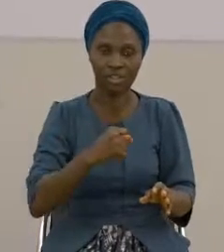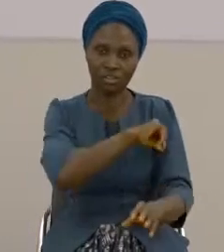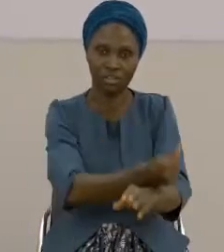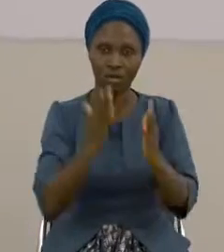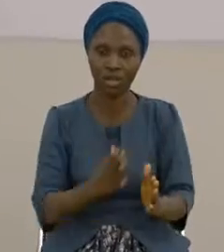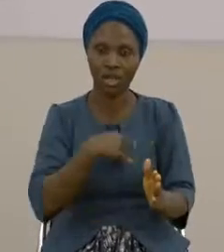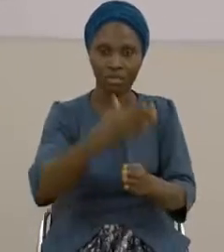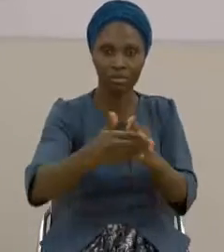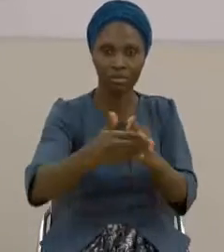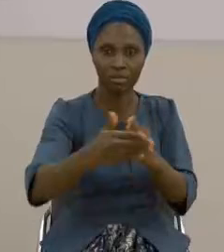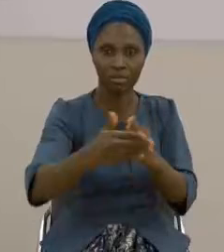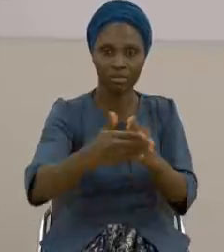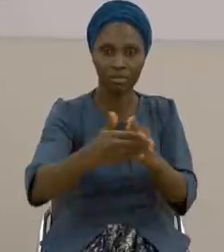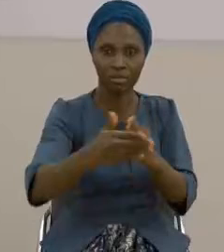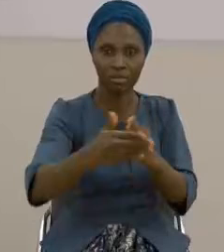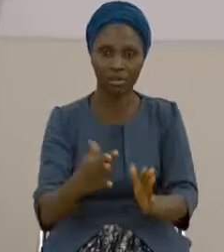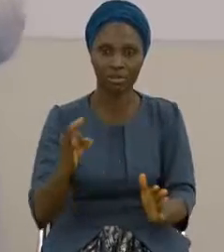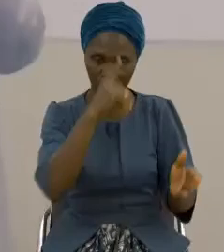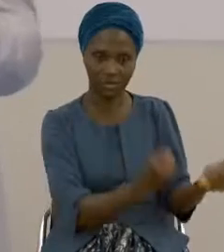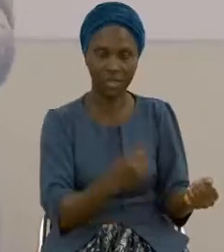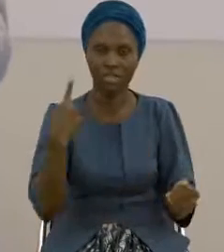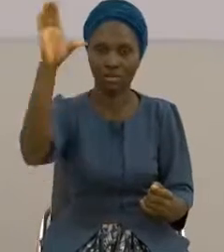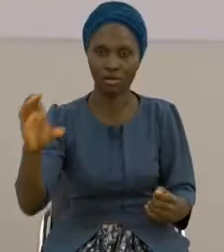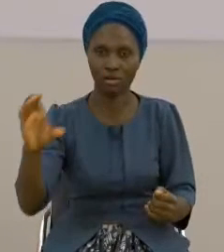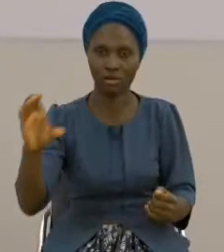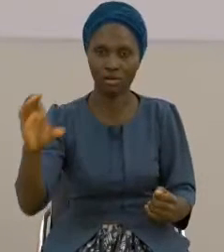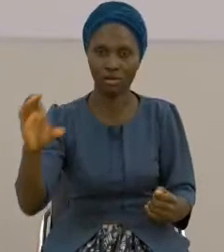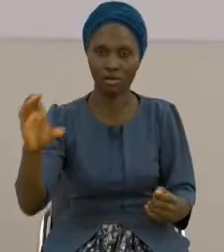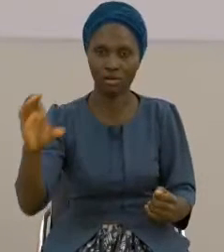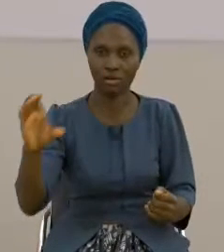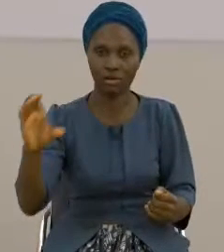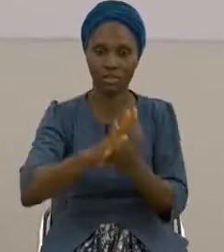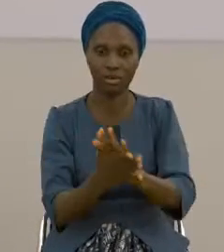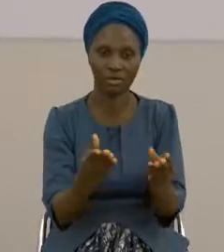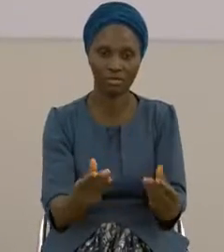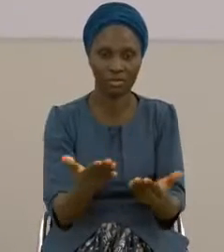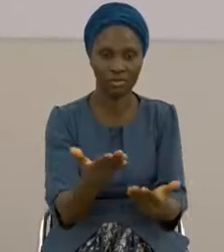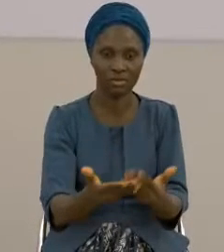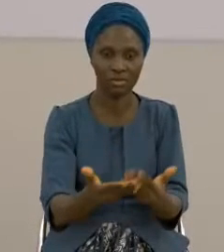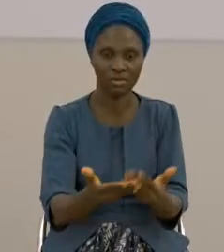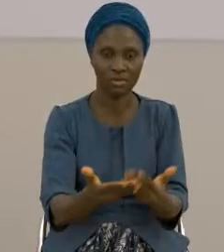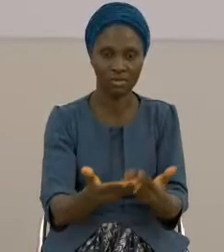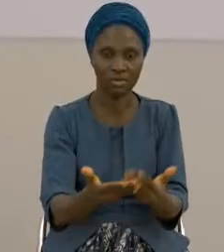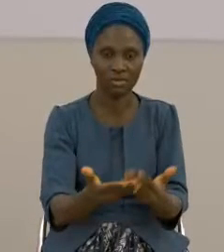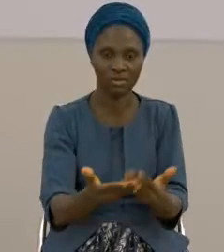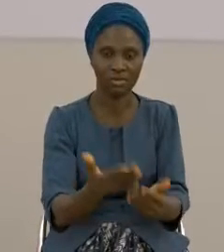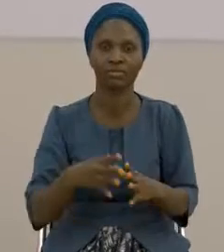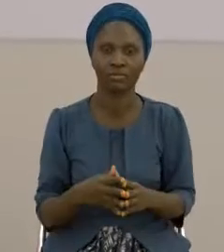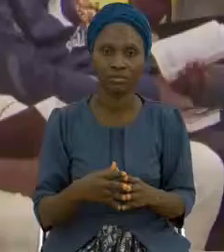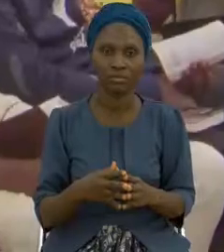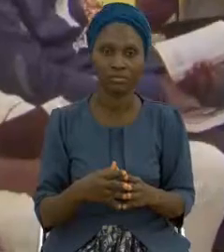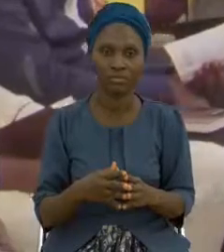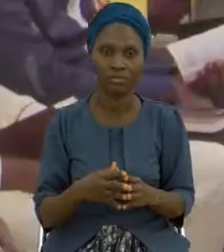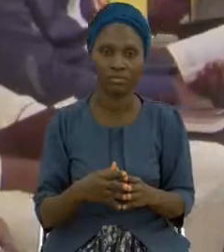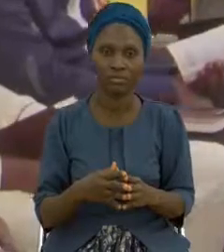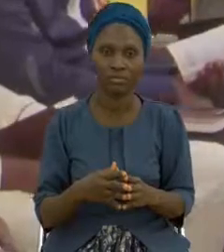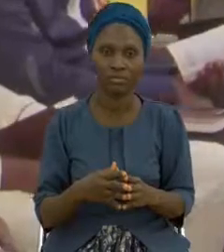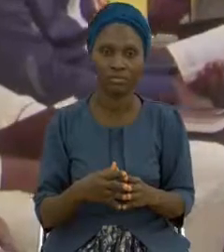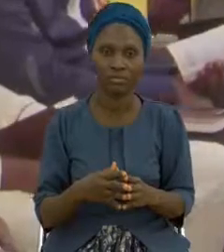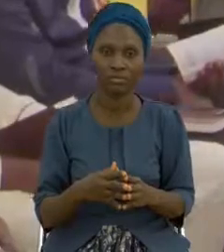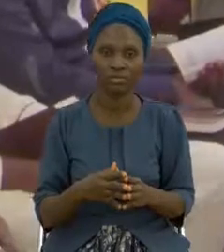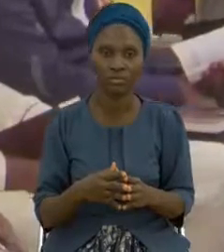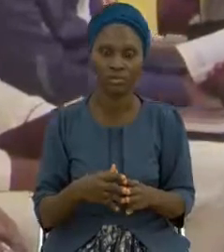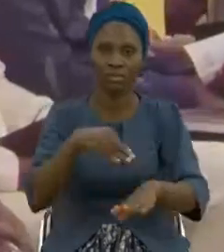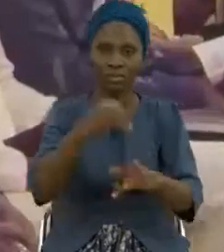your cross becomes lighter. It will be eventually comes like the feather of a